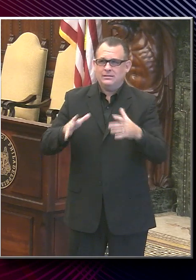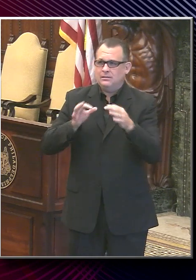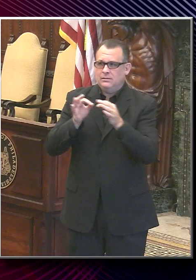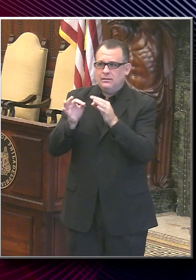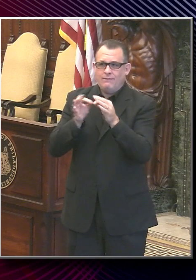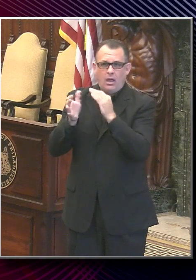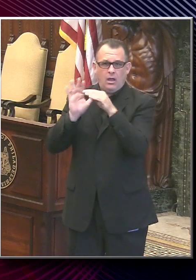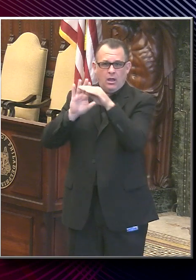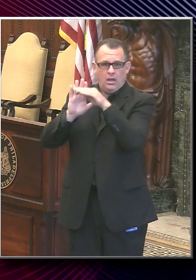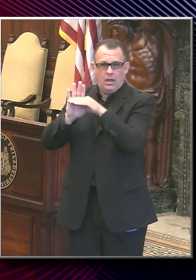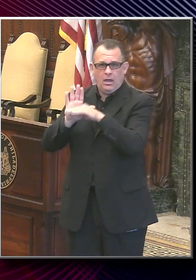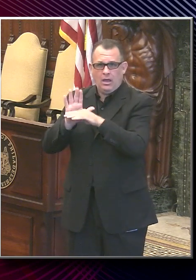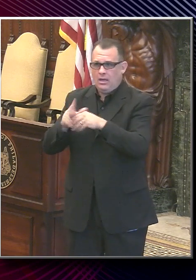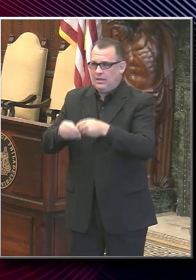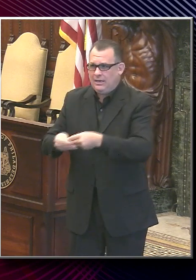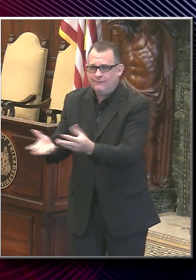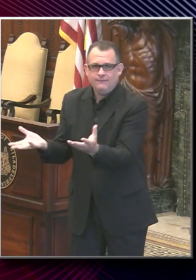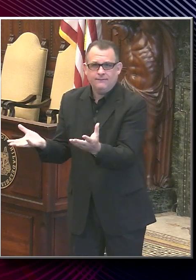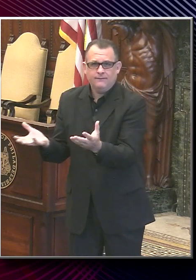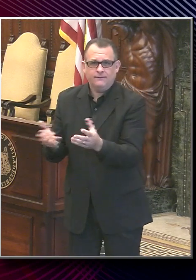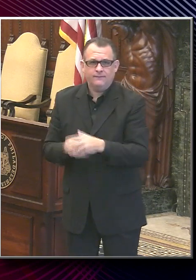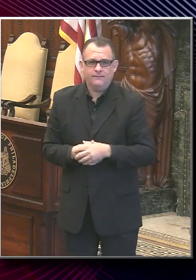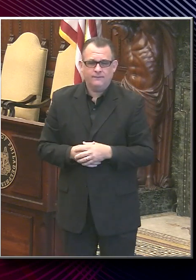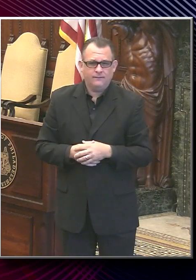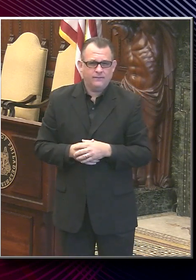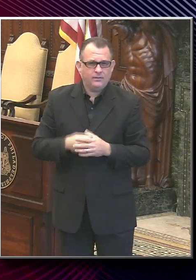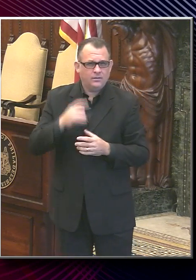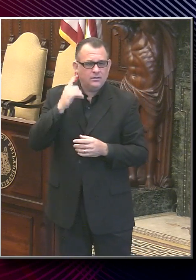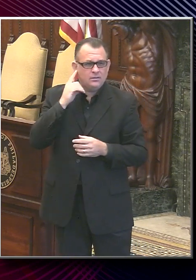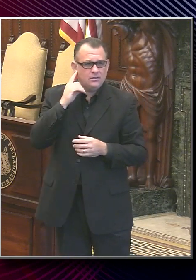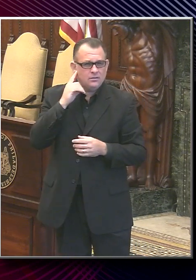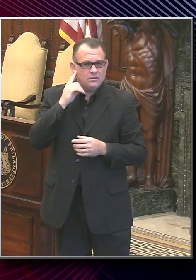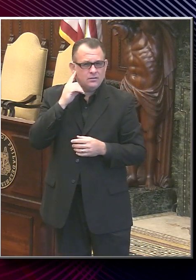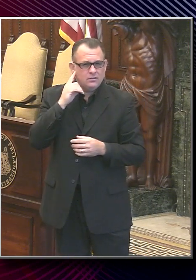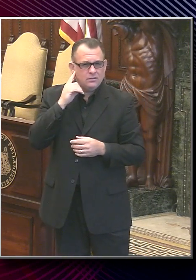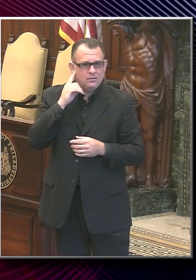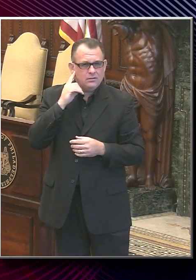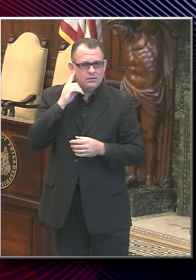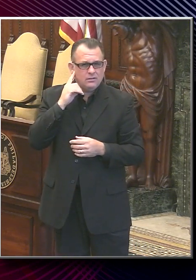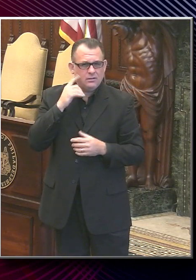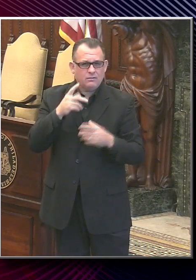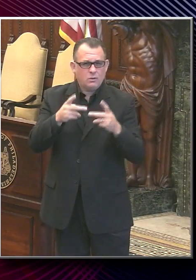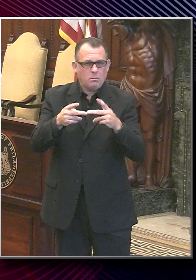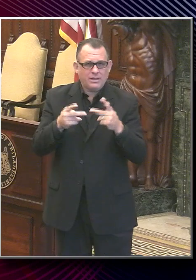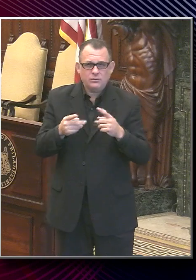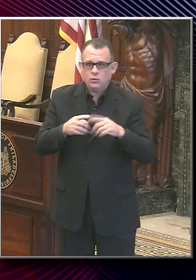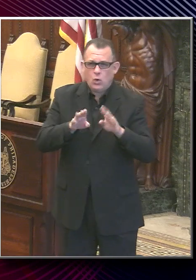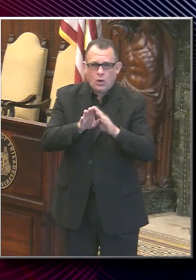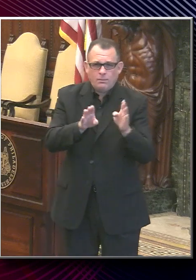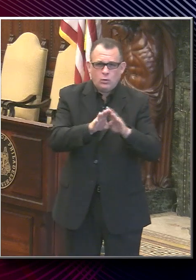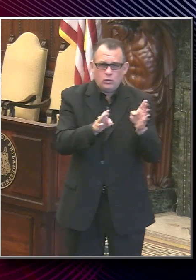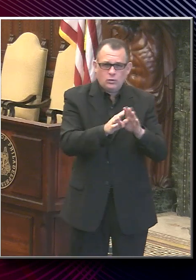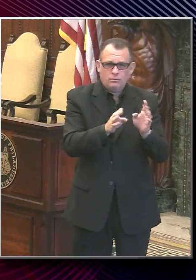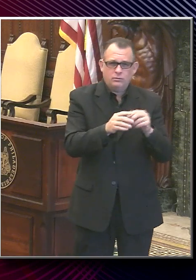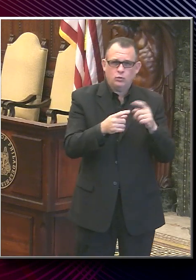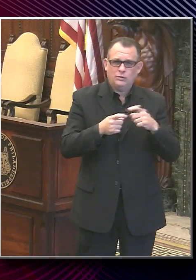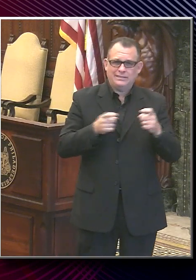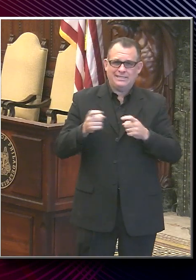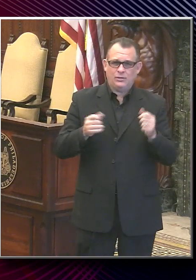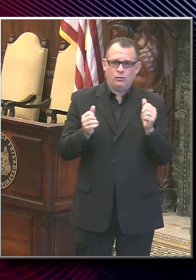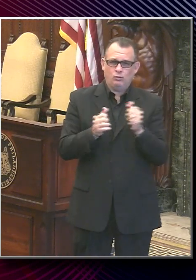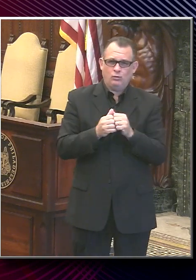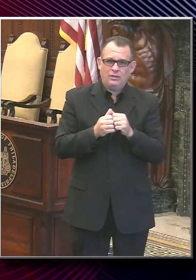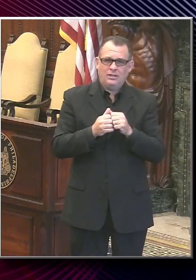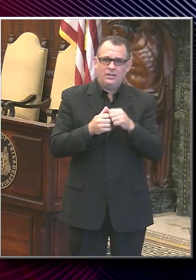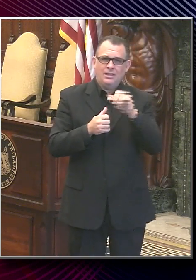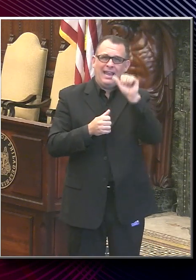pre-K sites or centers to open a certain way to deal with what's in the air, not so